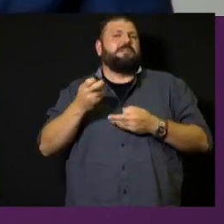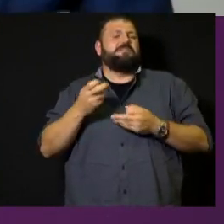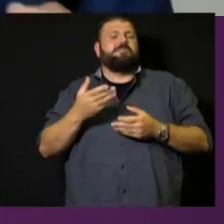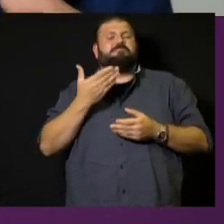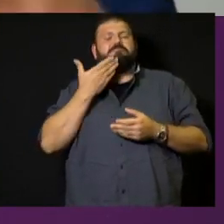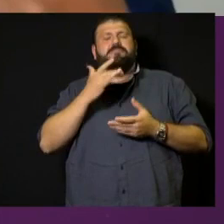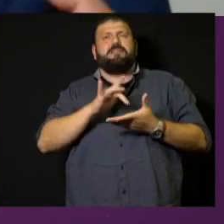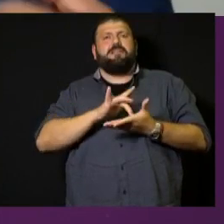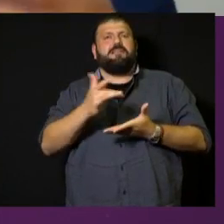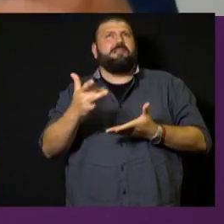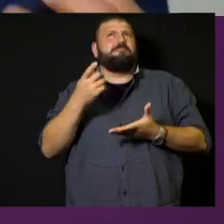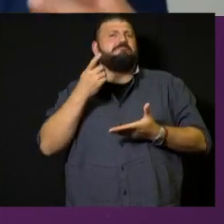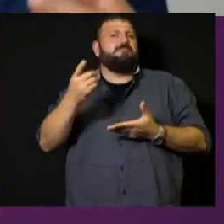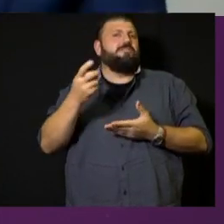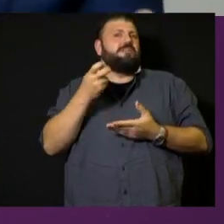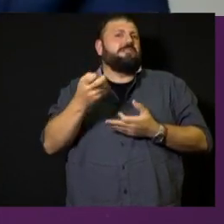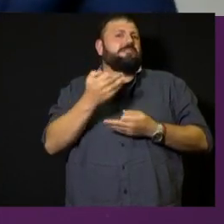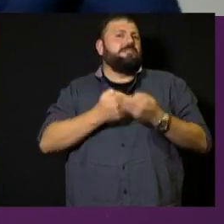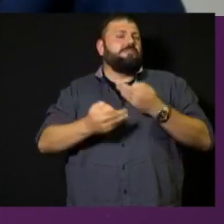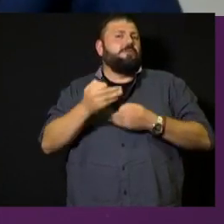is blessed money